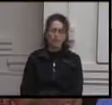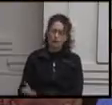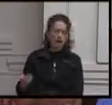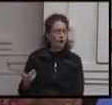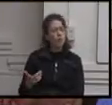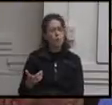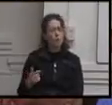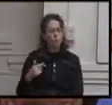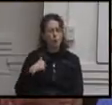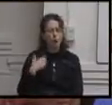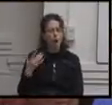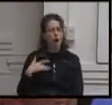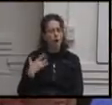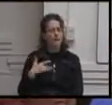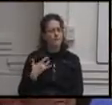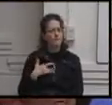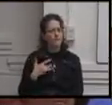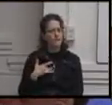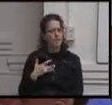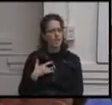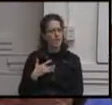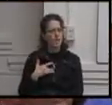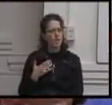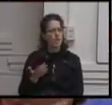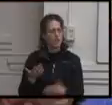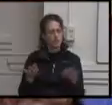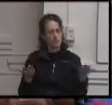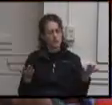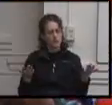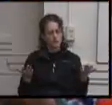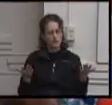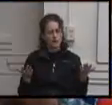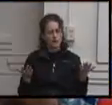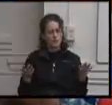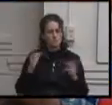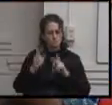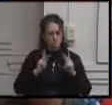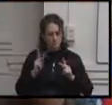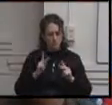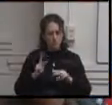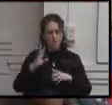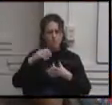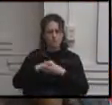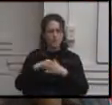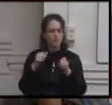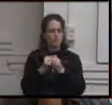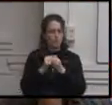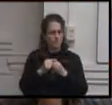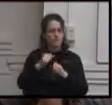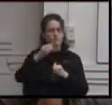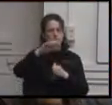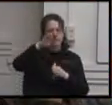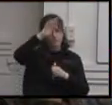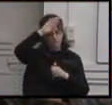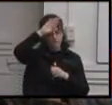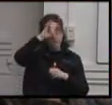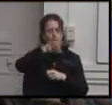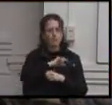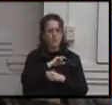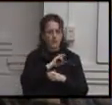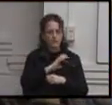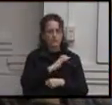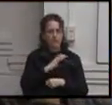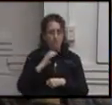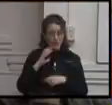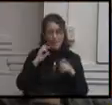very specifically by people on the Fire and Police Committee and within the fire